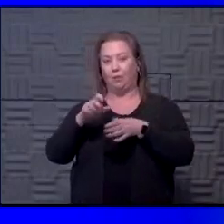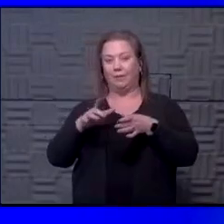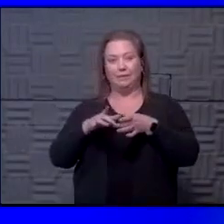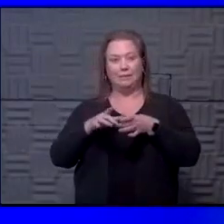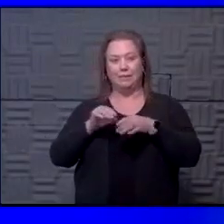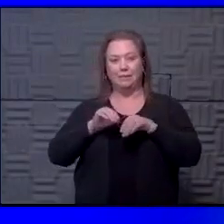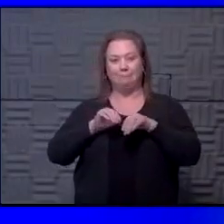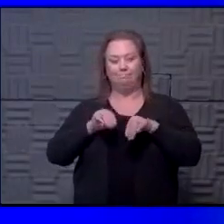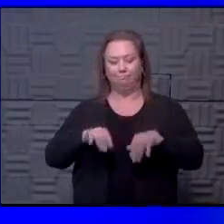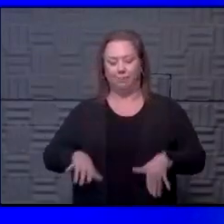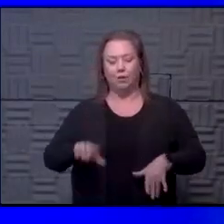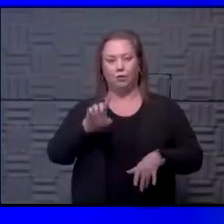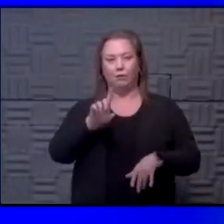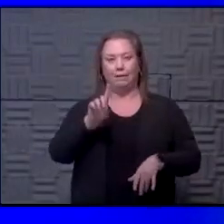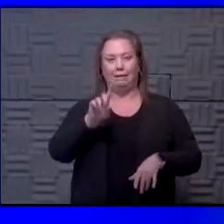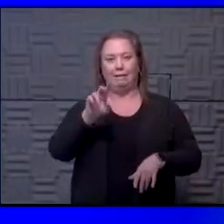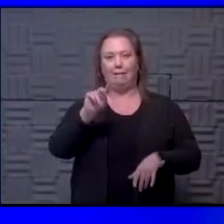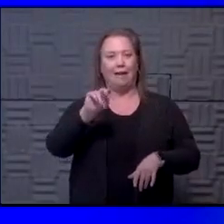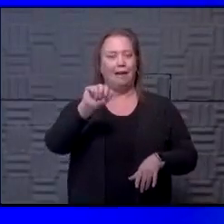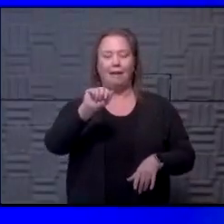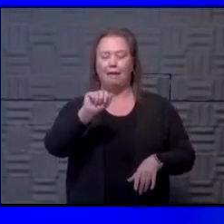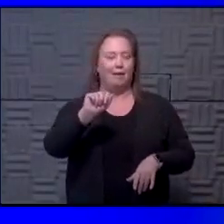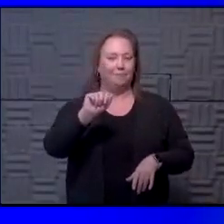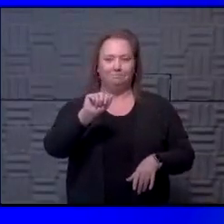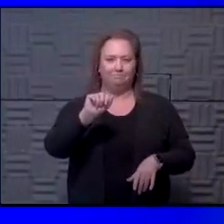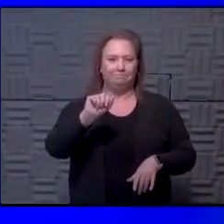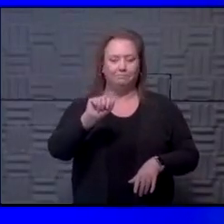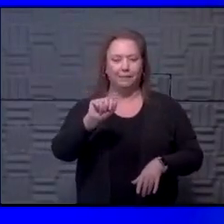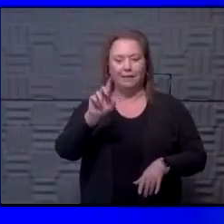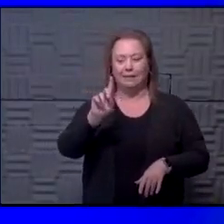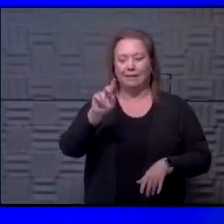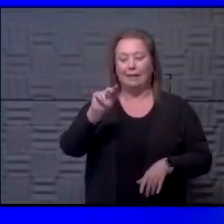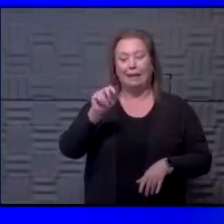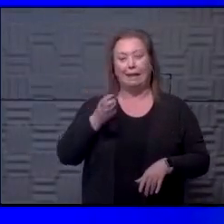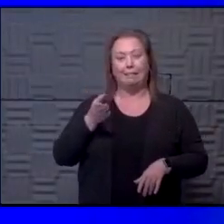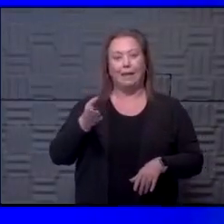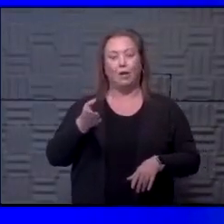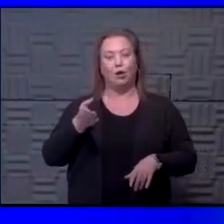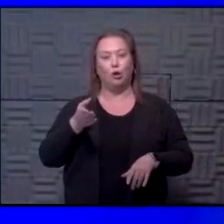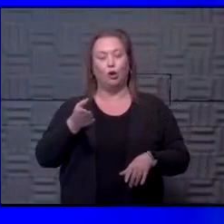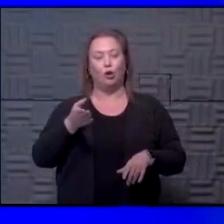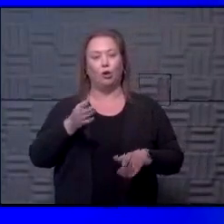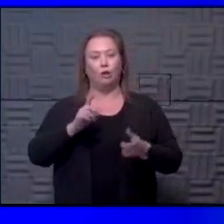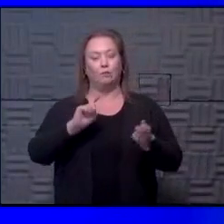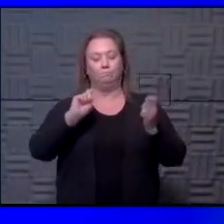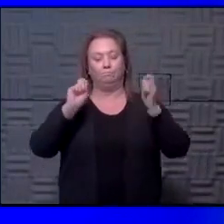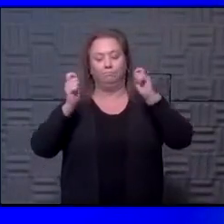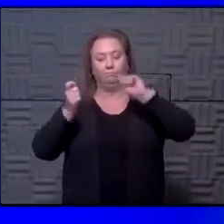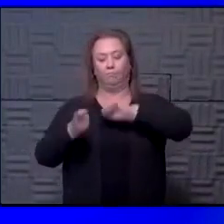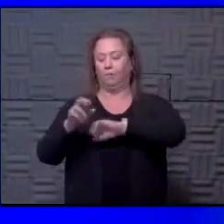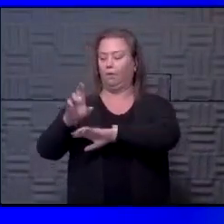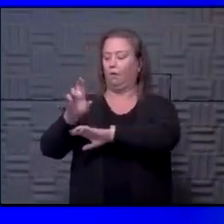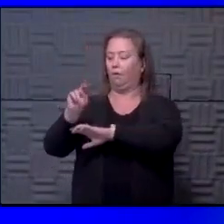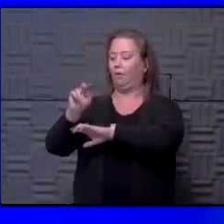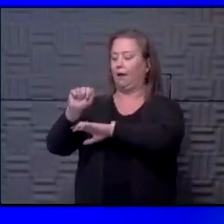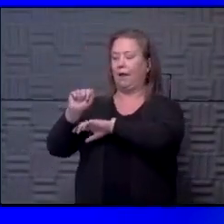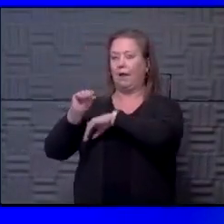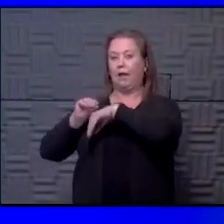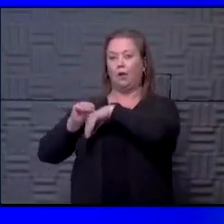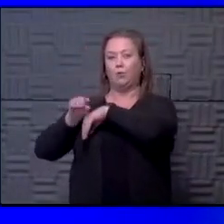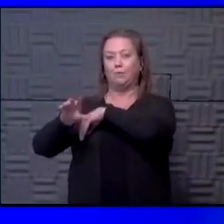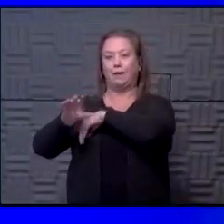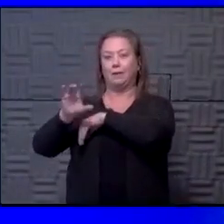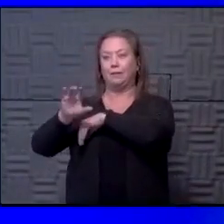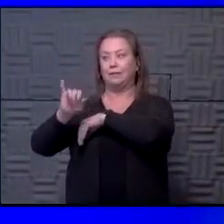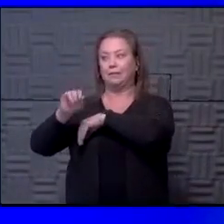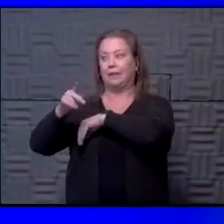your DNA at all. Basically, the DNA there is just transcribed into RNA, which then goes back out into the